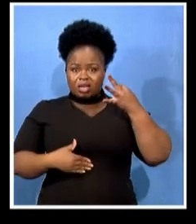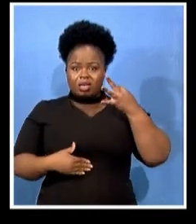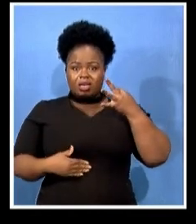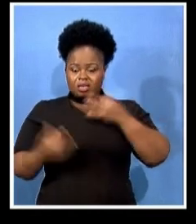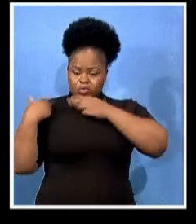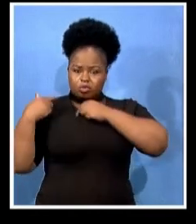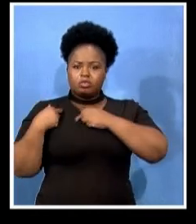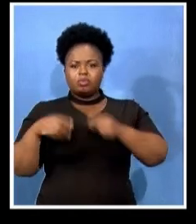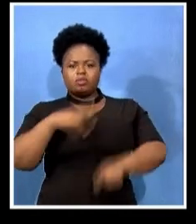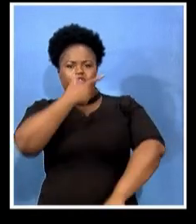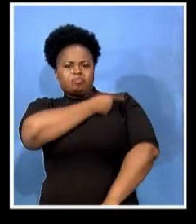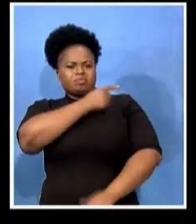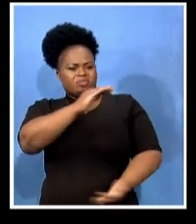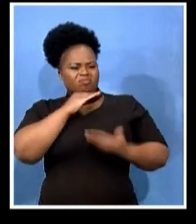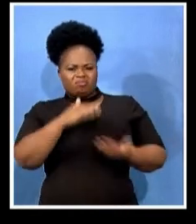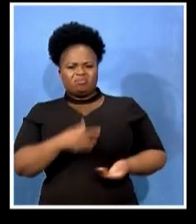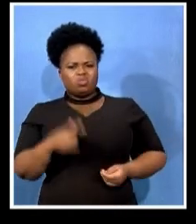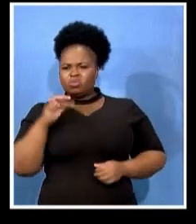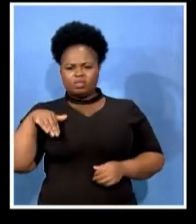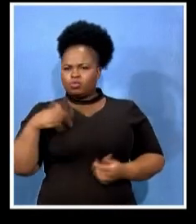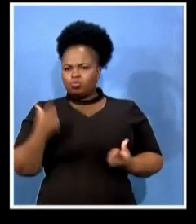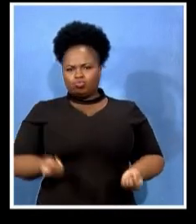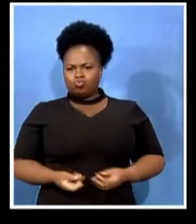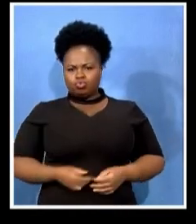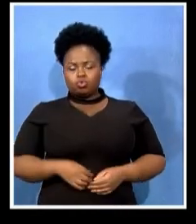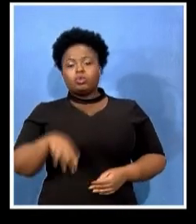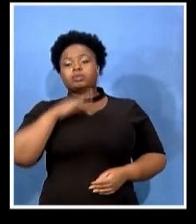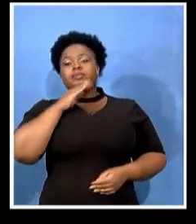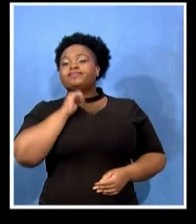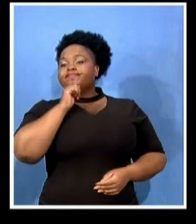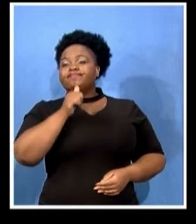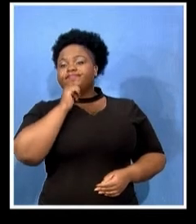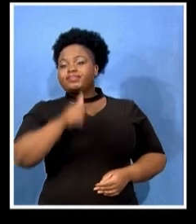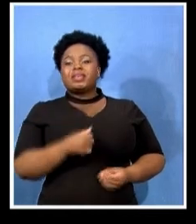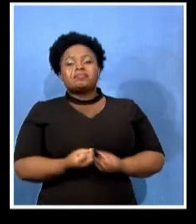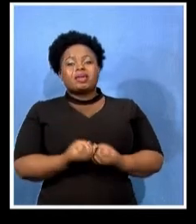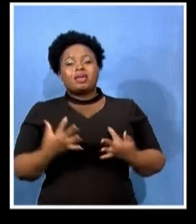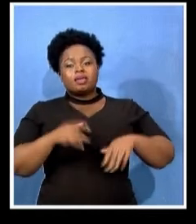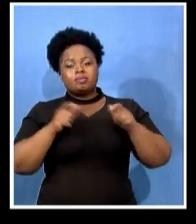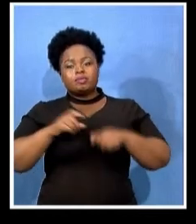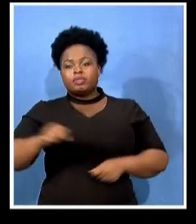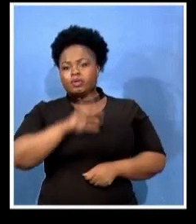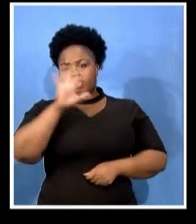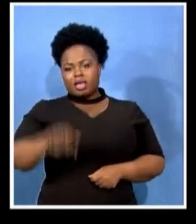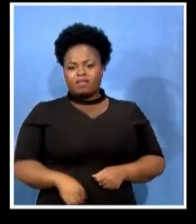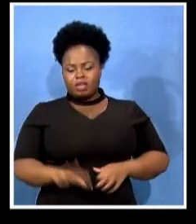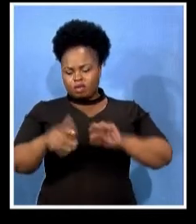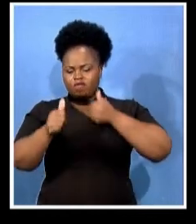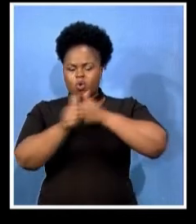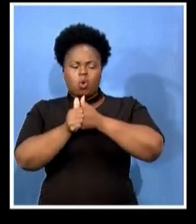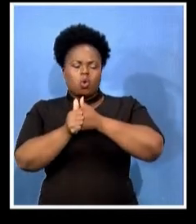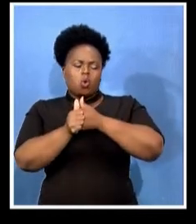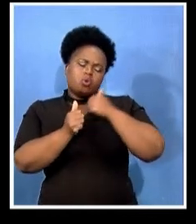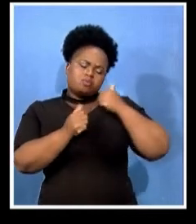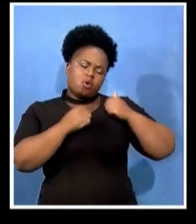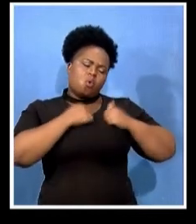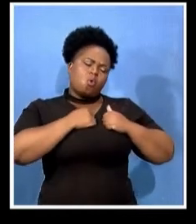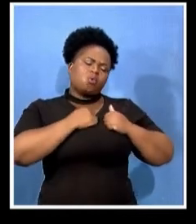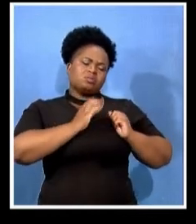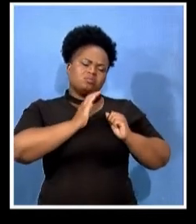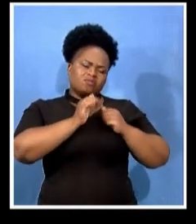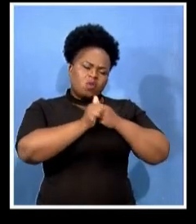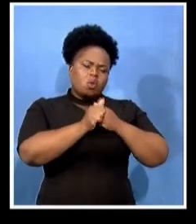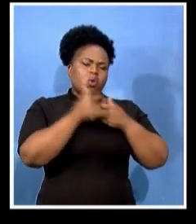which means even though the majority of South Africans are adhering to their side of their obligations, you as a state,